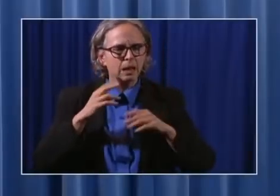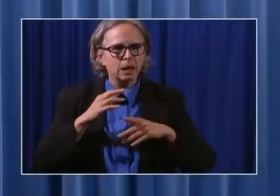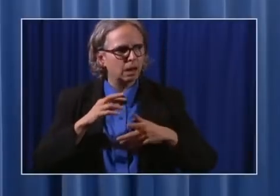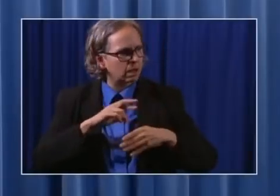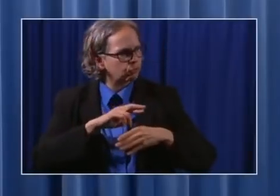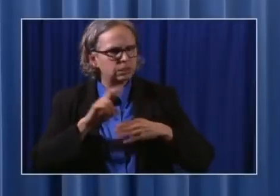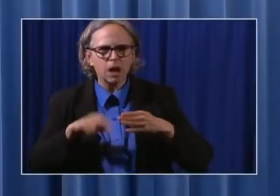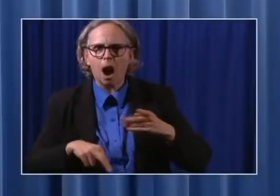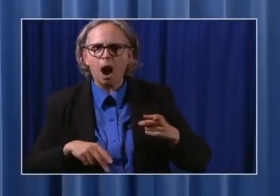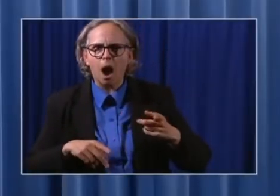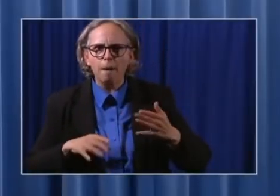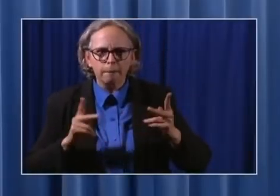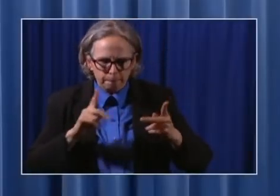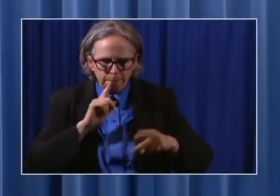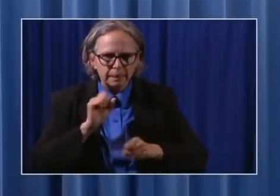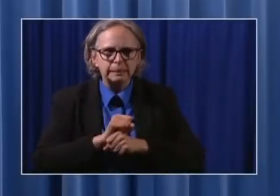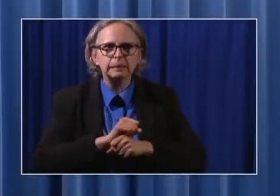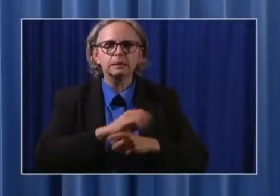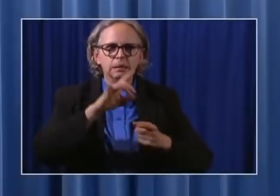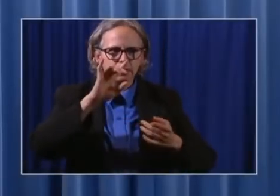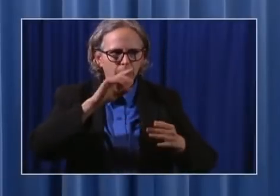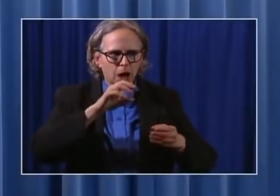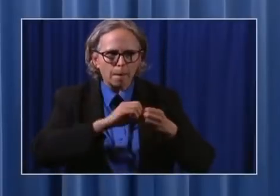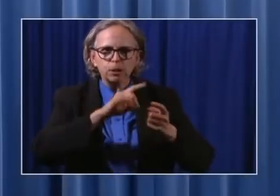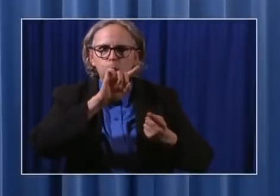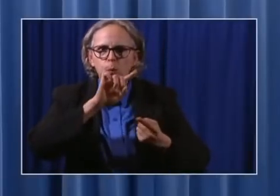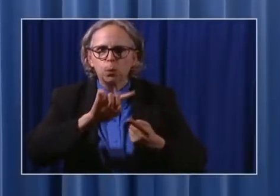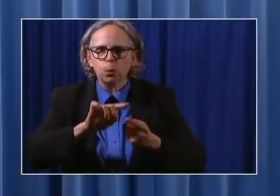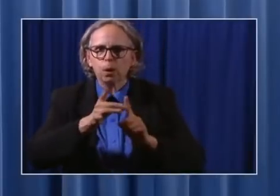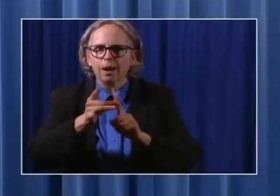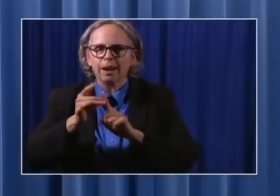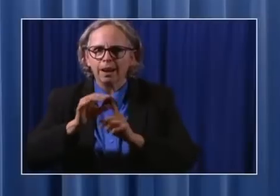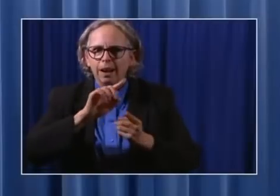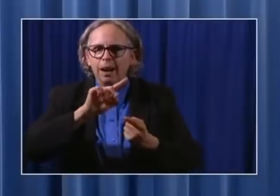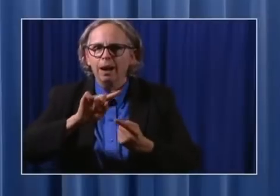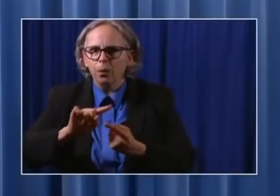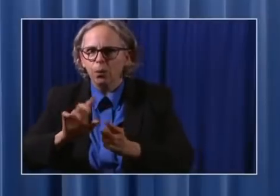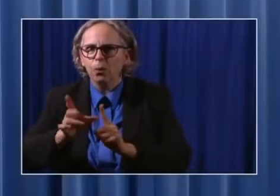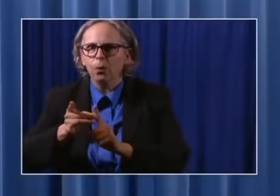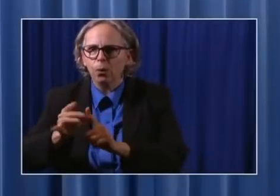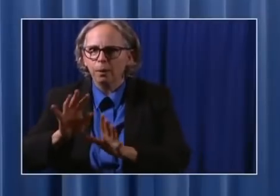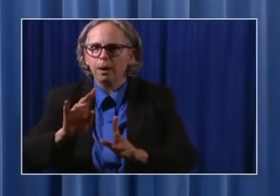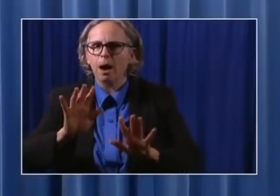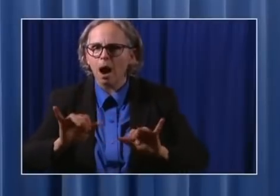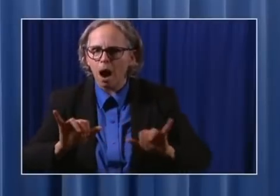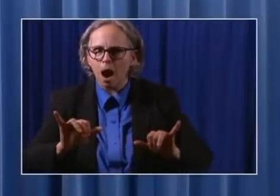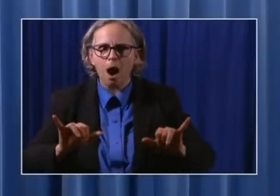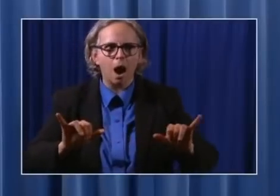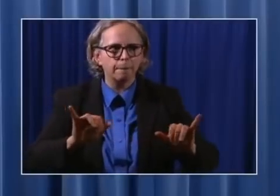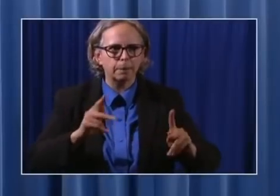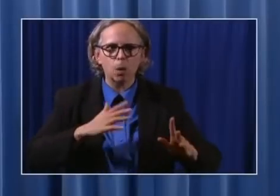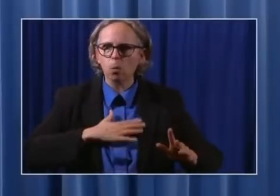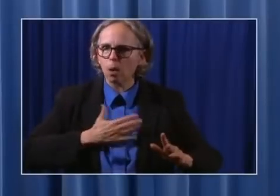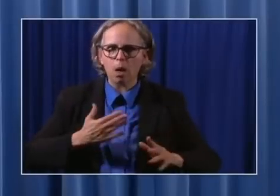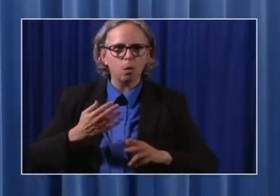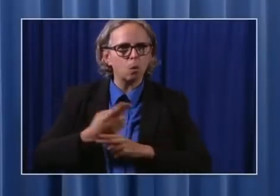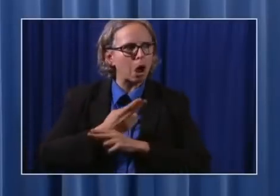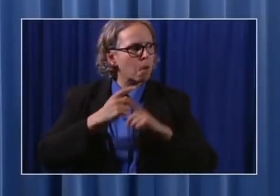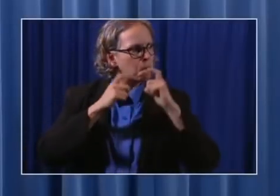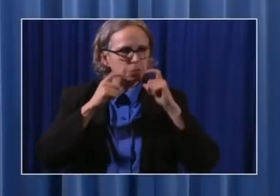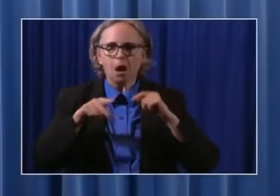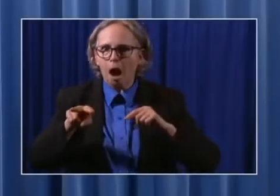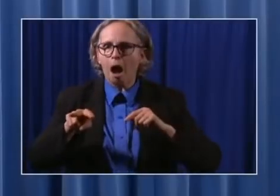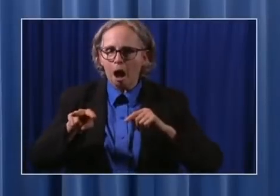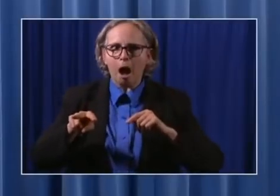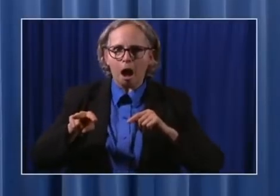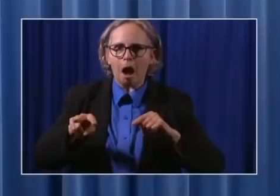least, with more people wearing masks. And it's not just because they were red counties. A lot of things are going on. People are starting to understand,